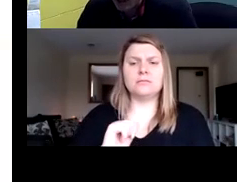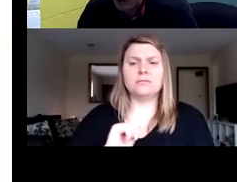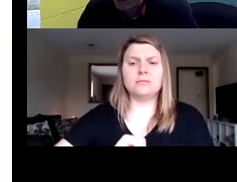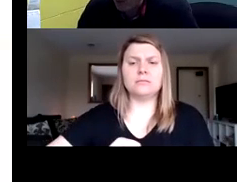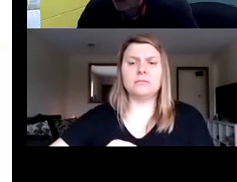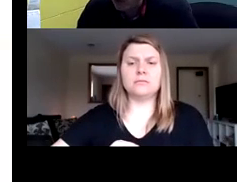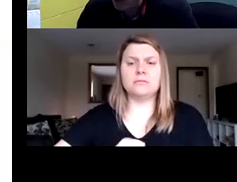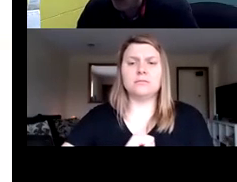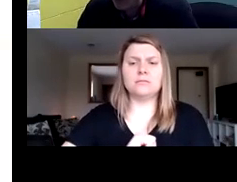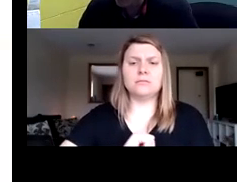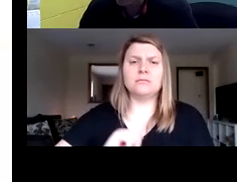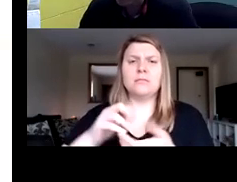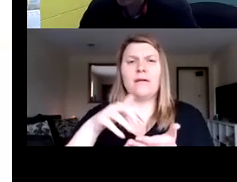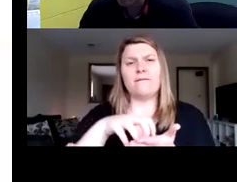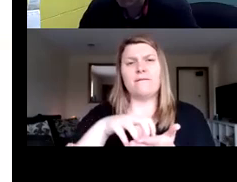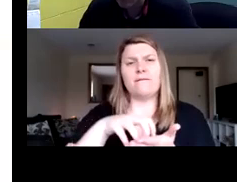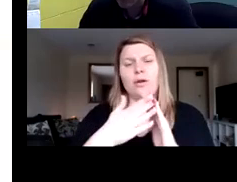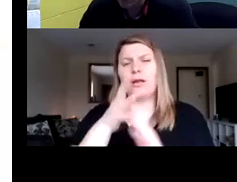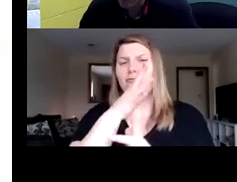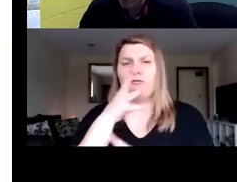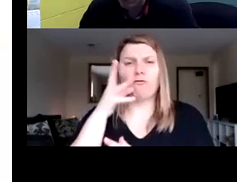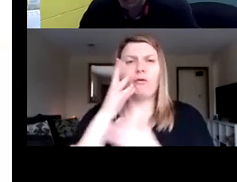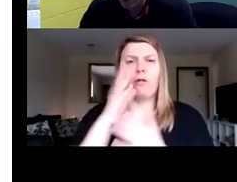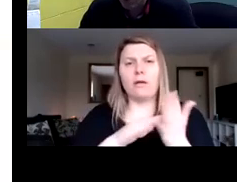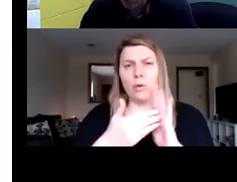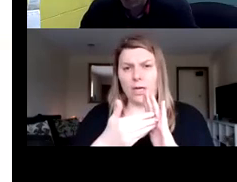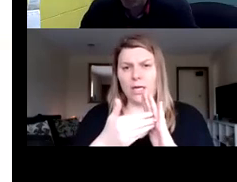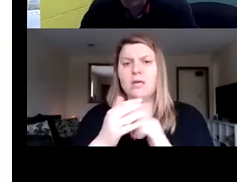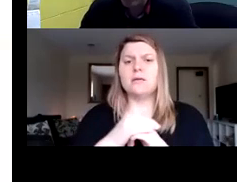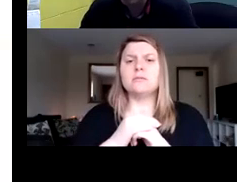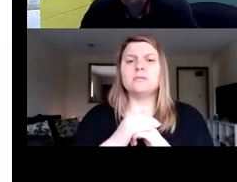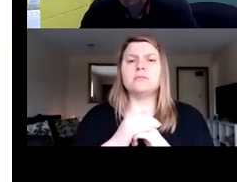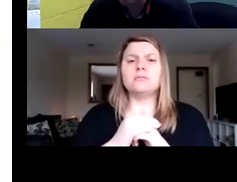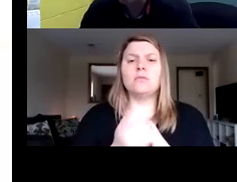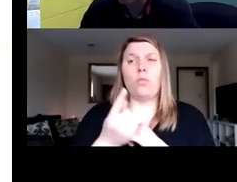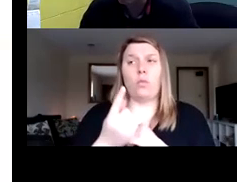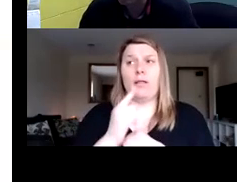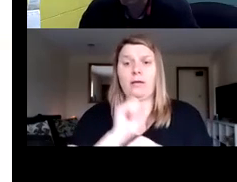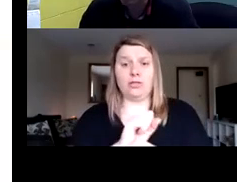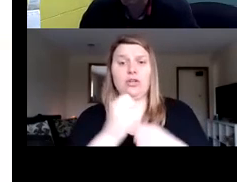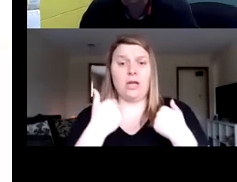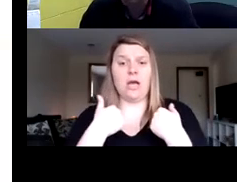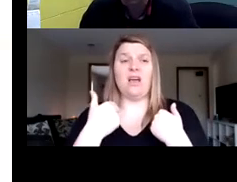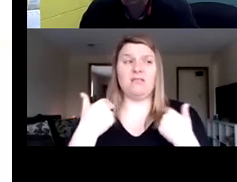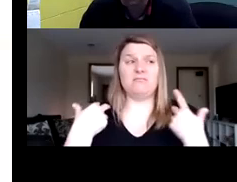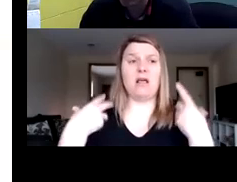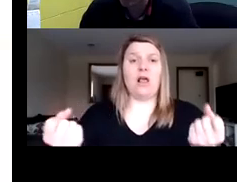a vulnerable community, a rural community, in one that actually had a fair amount of